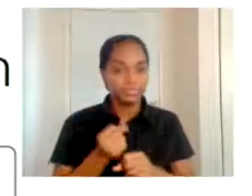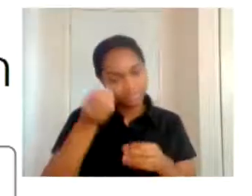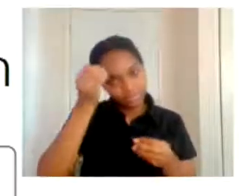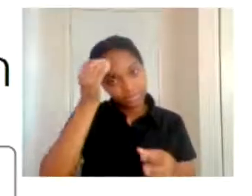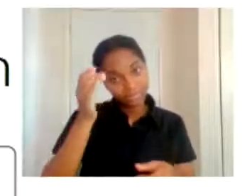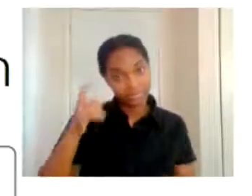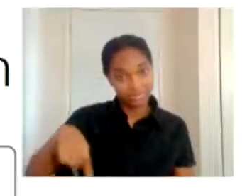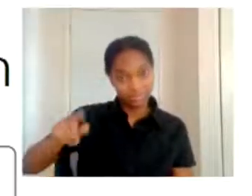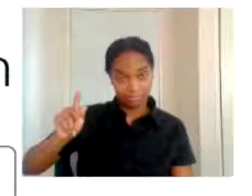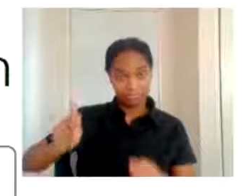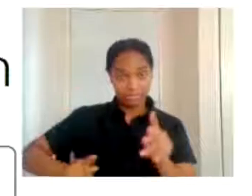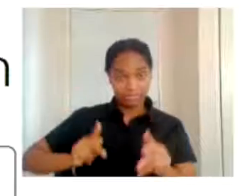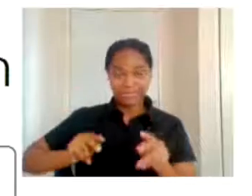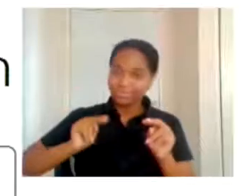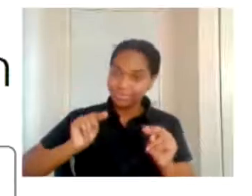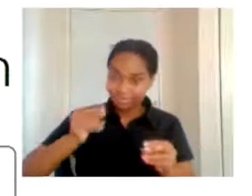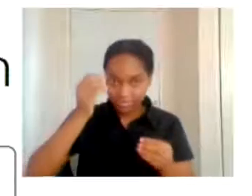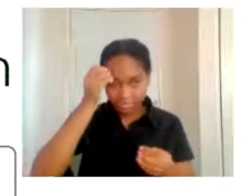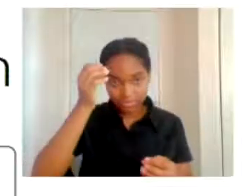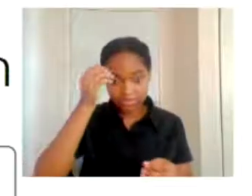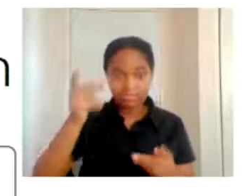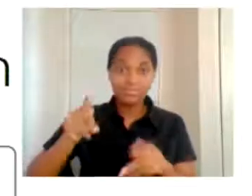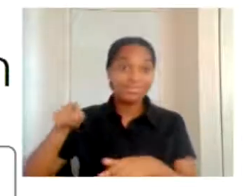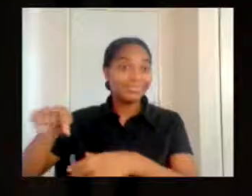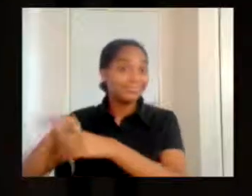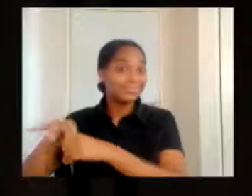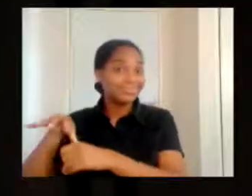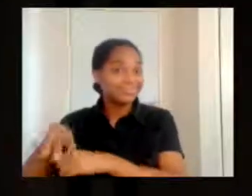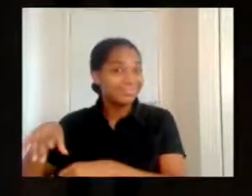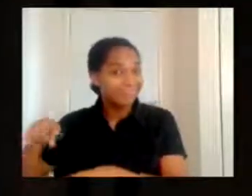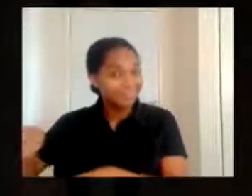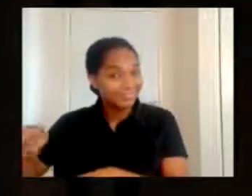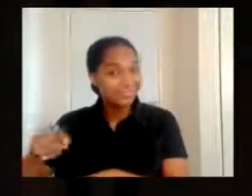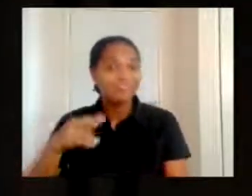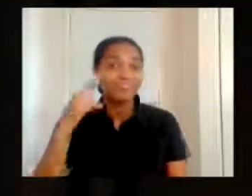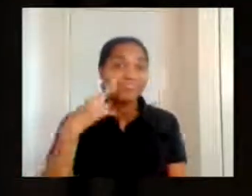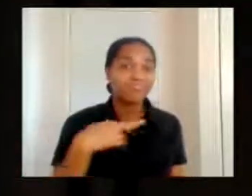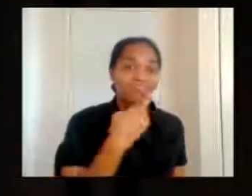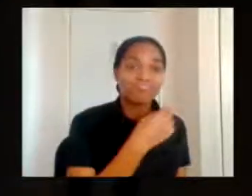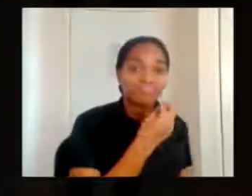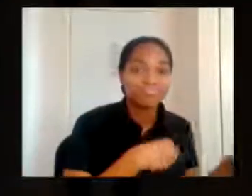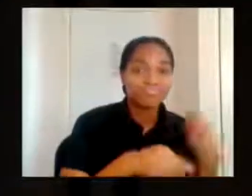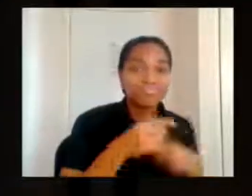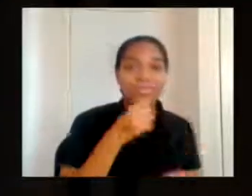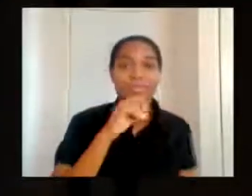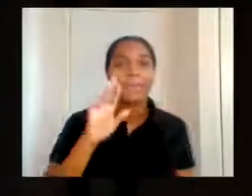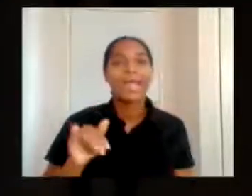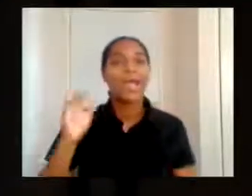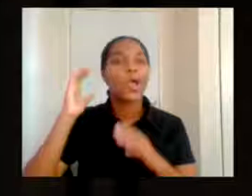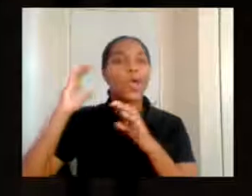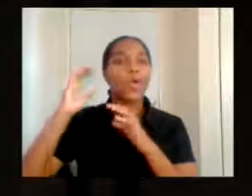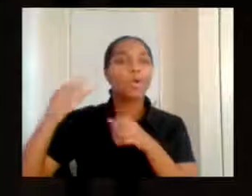people who need them, people at the gas station, at the restaurant, or by the coconut stand.